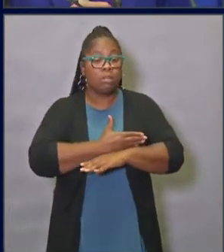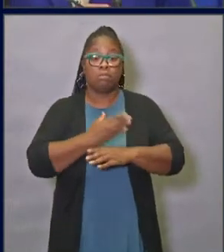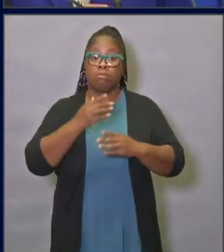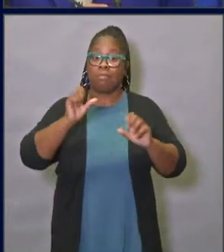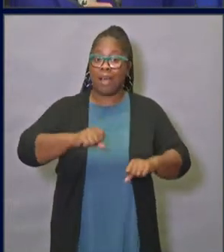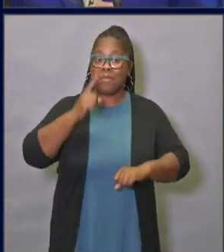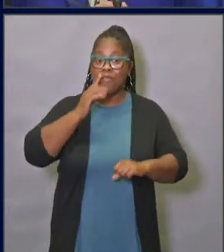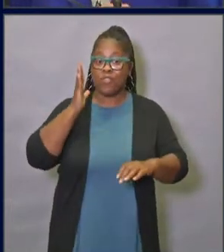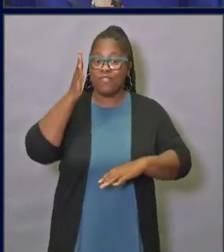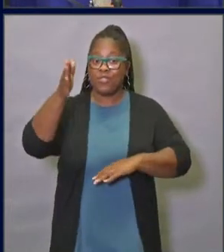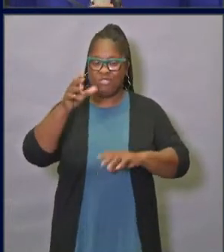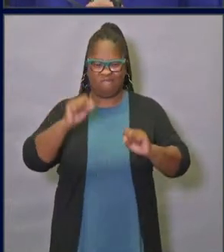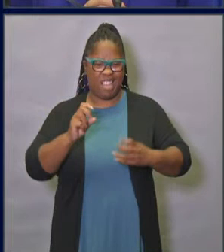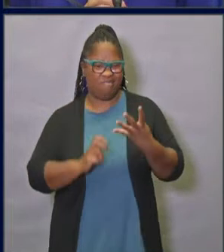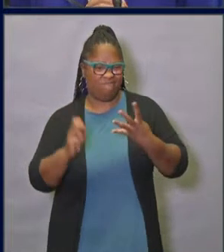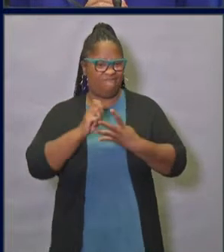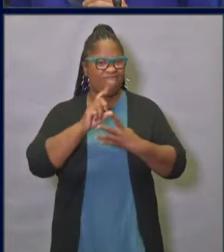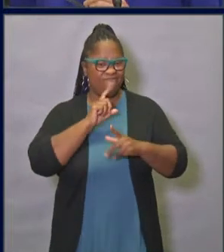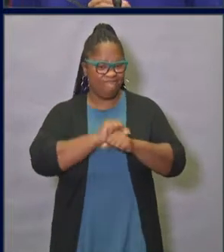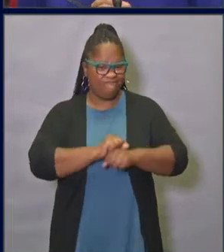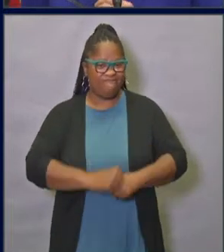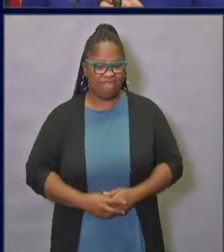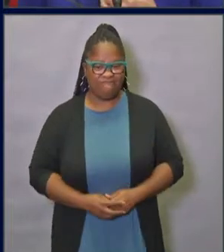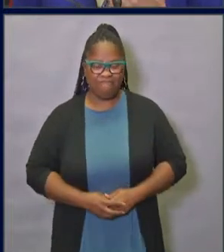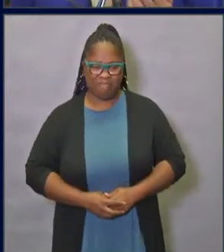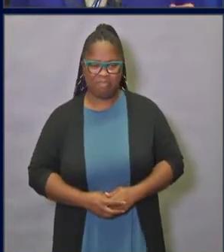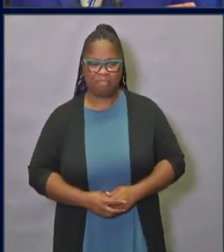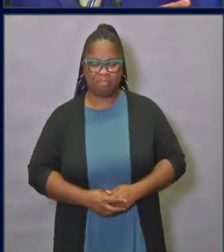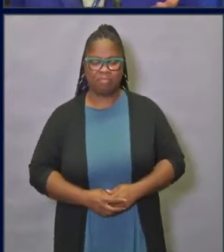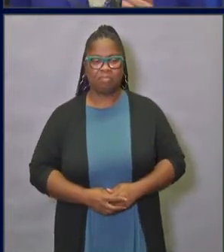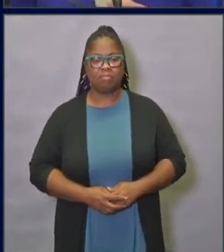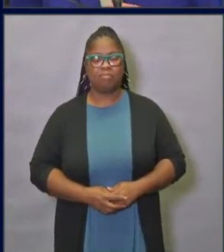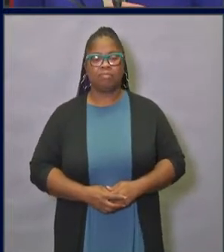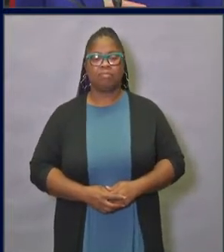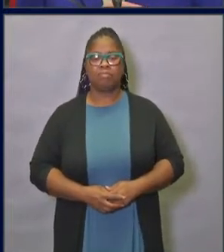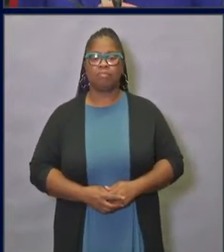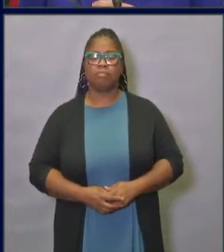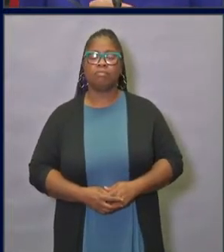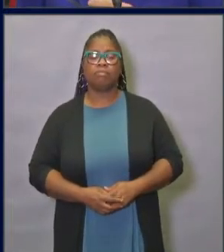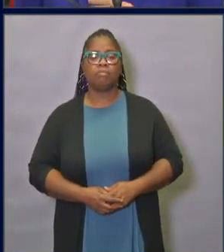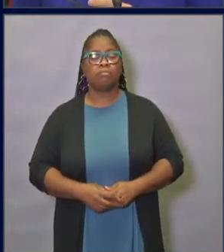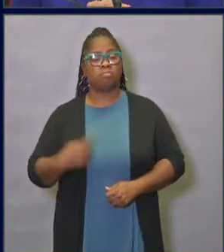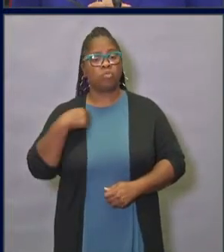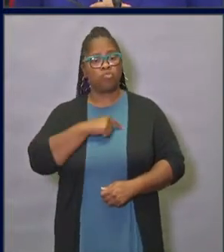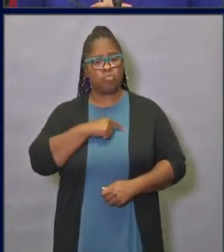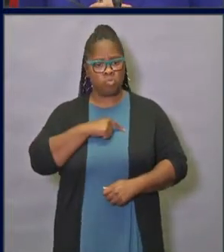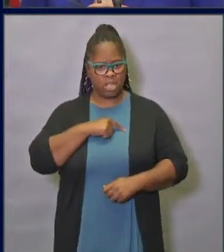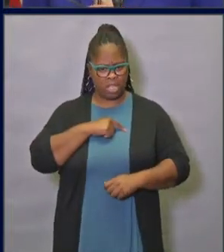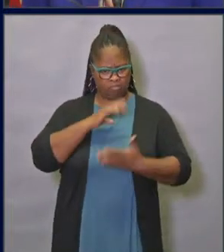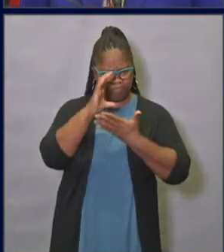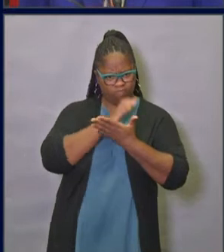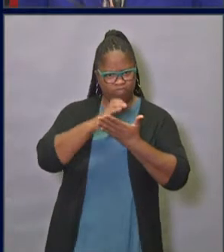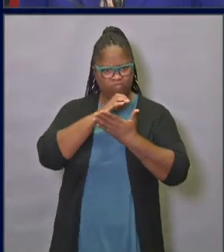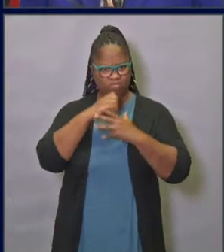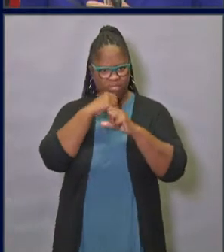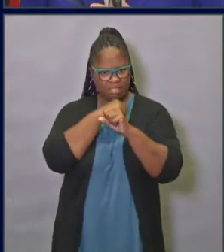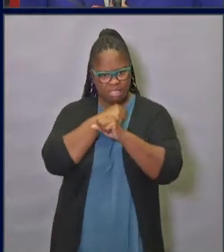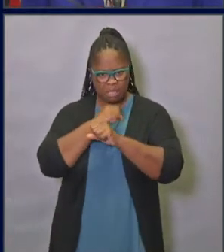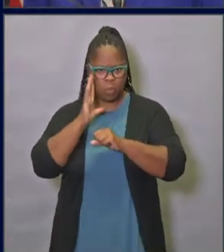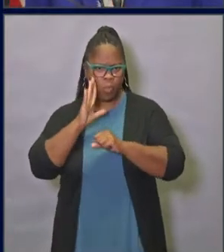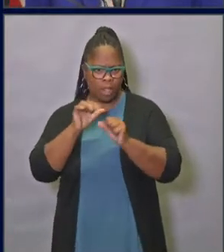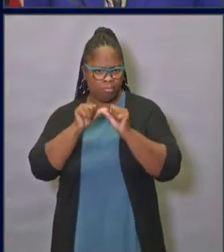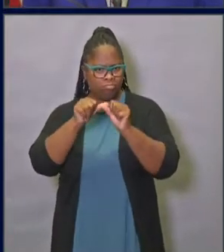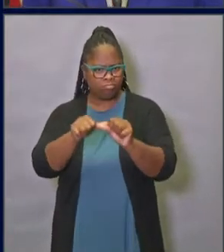future move to Tier 2. We will continue to closely monitor our data so that we can understand